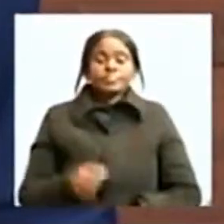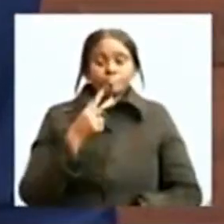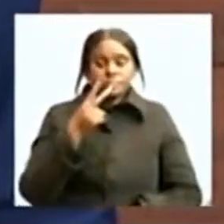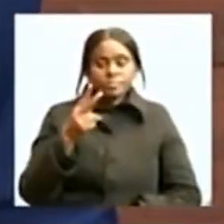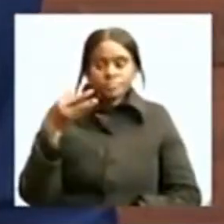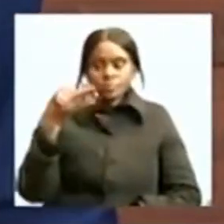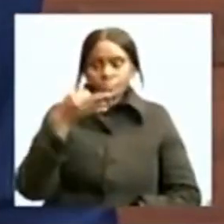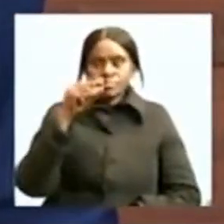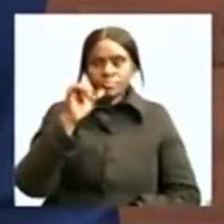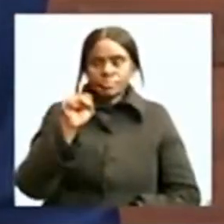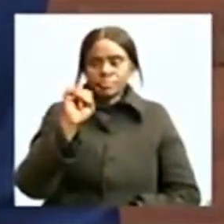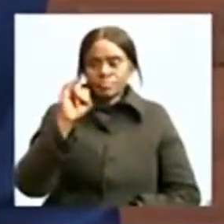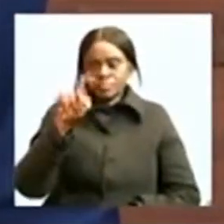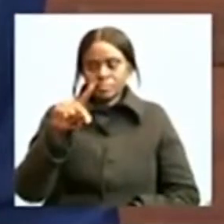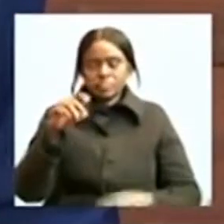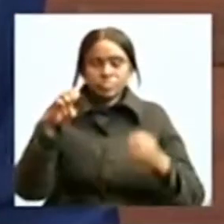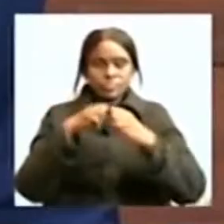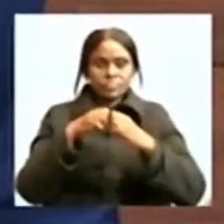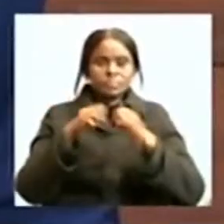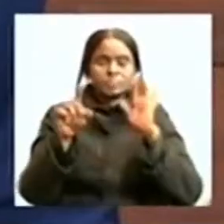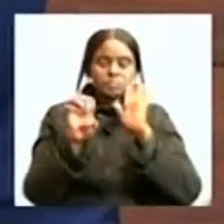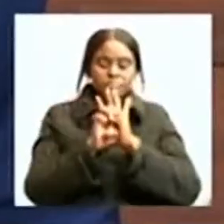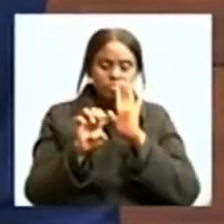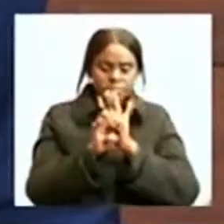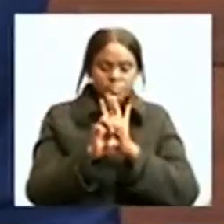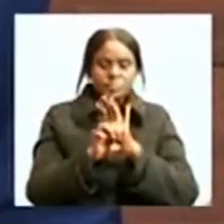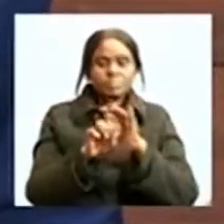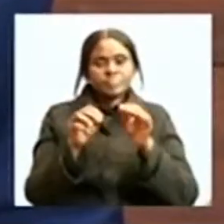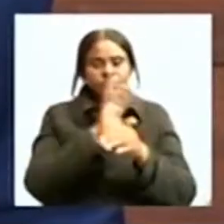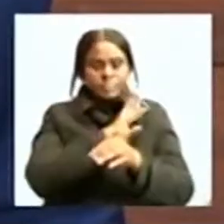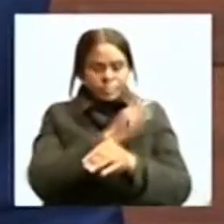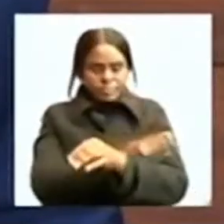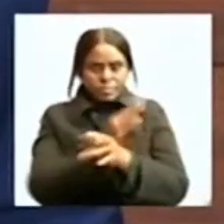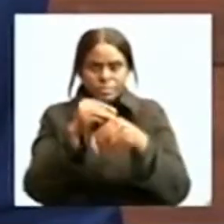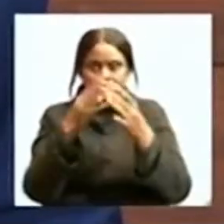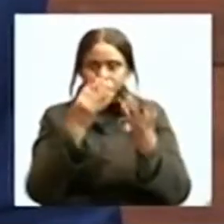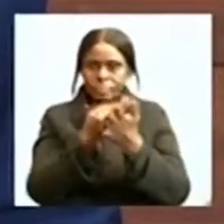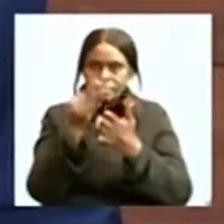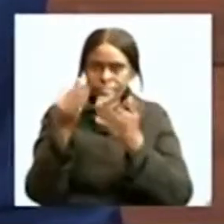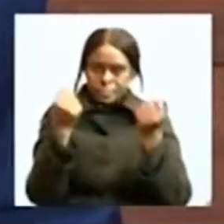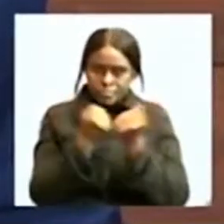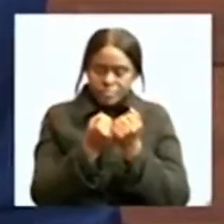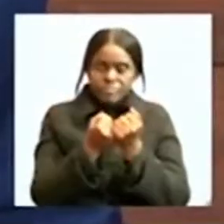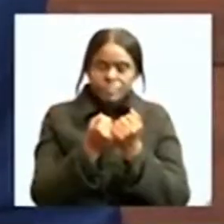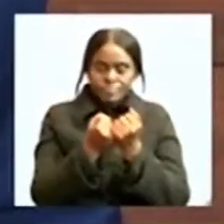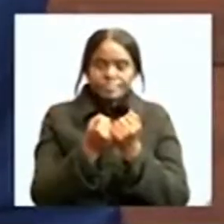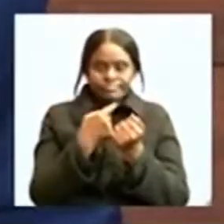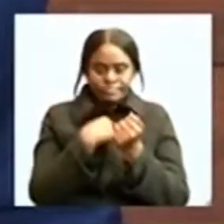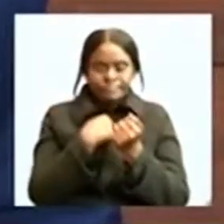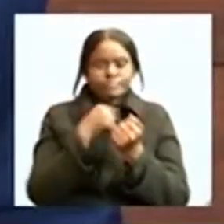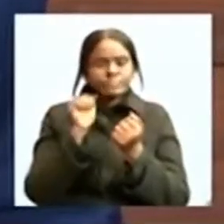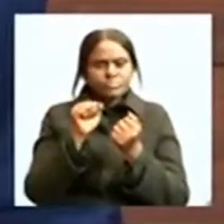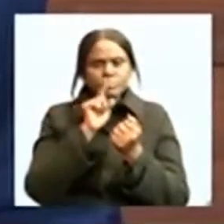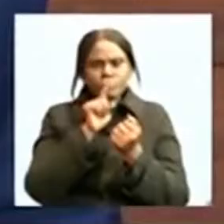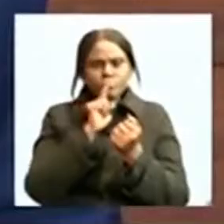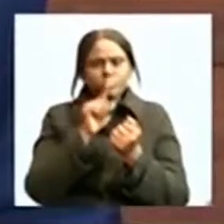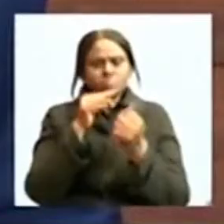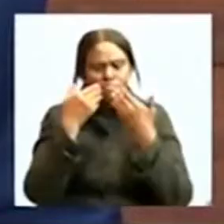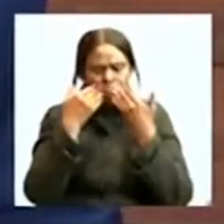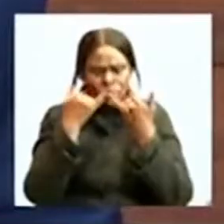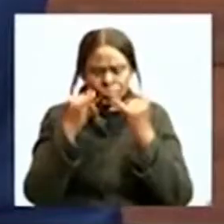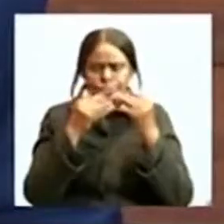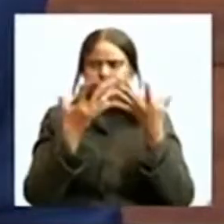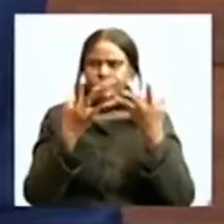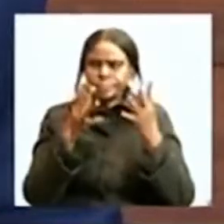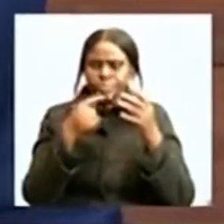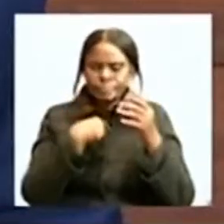FISIP, banks like those that were mandated to give FISIP, I can safely confirm to you